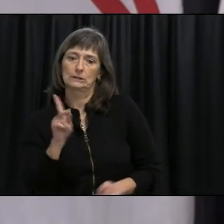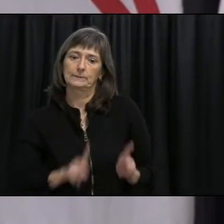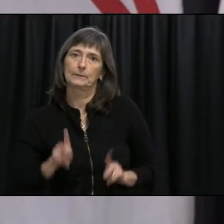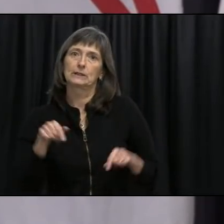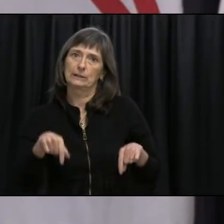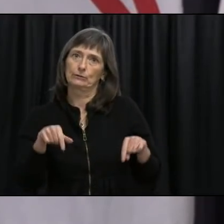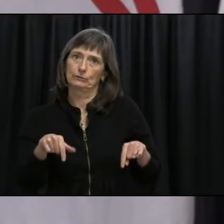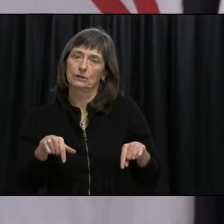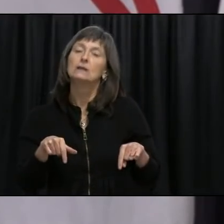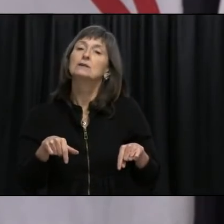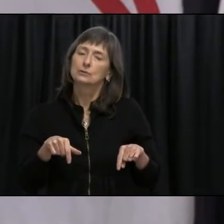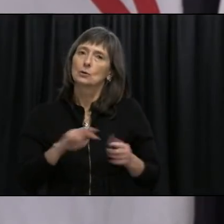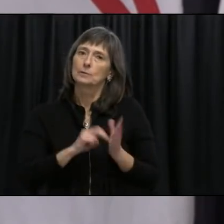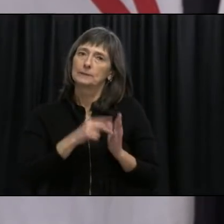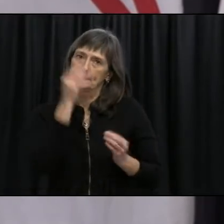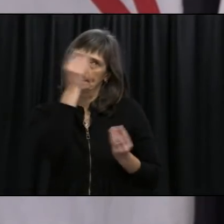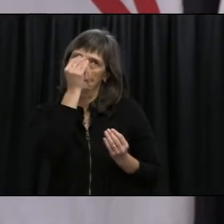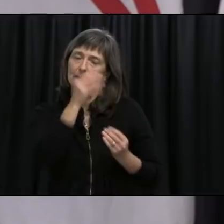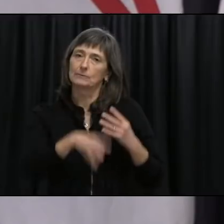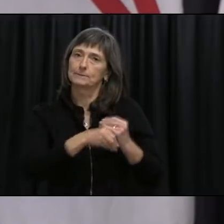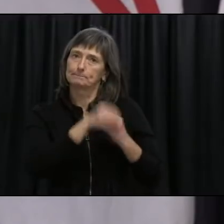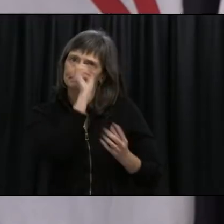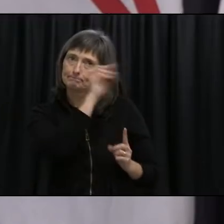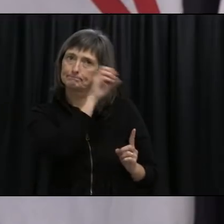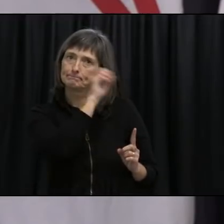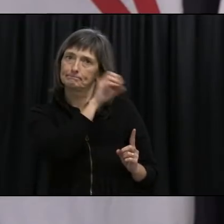is yet another variable to be considered. And these are all